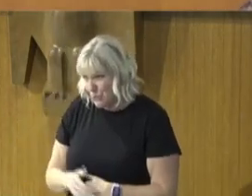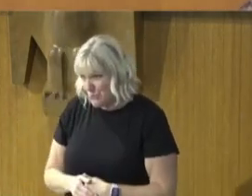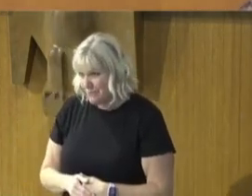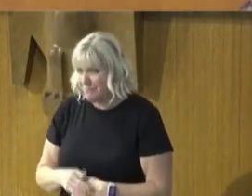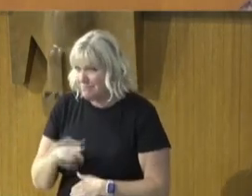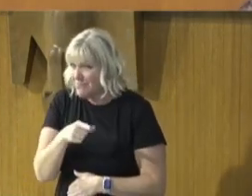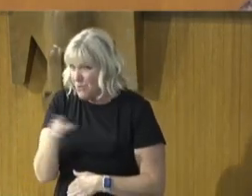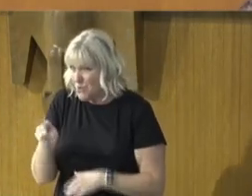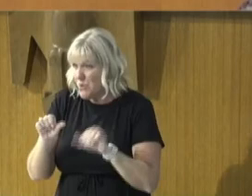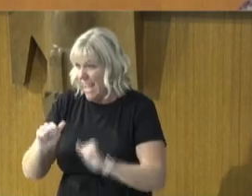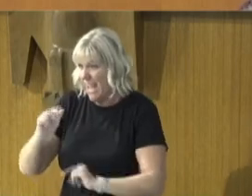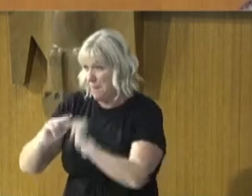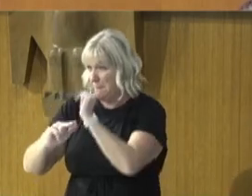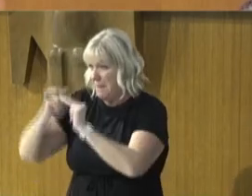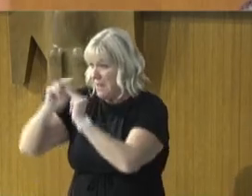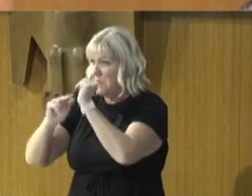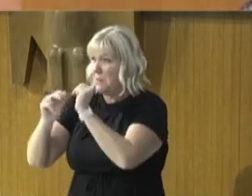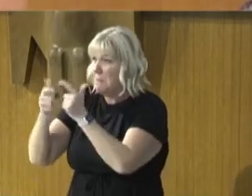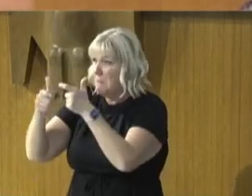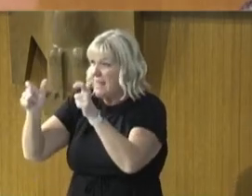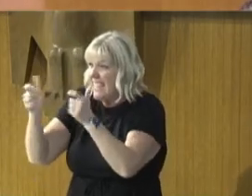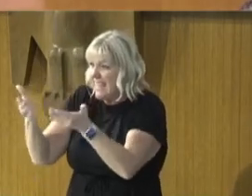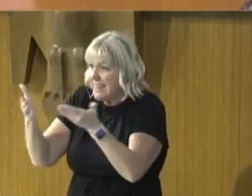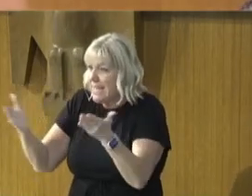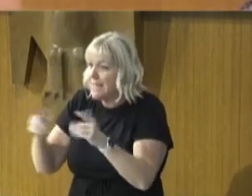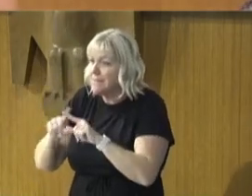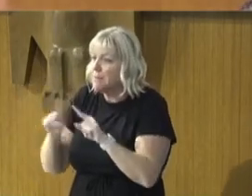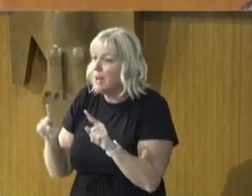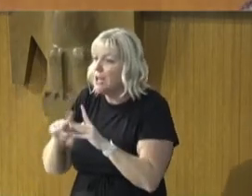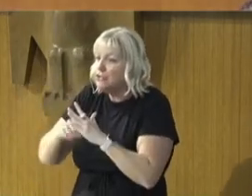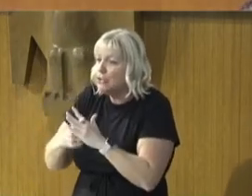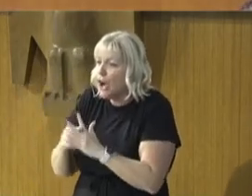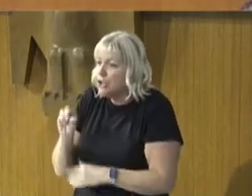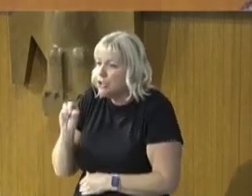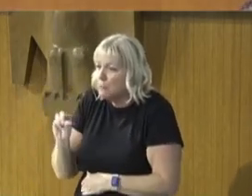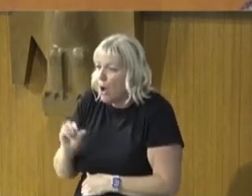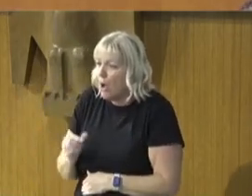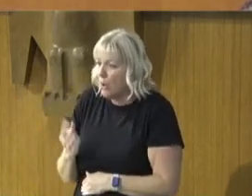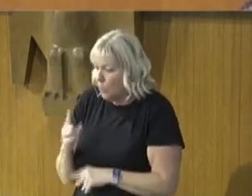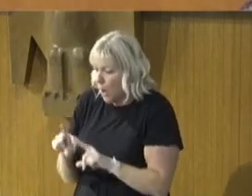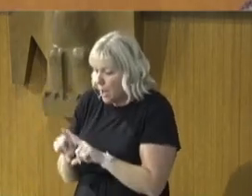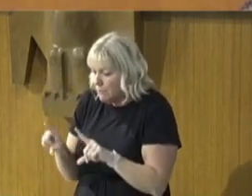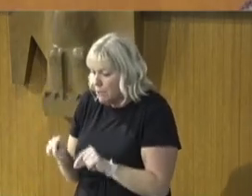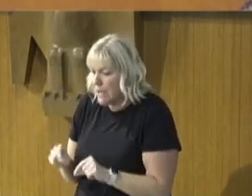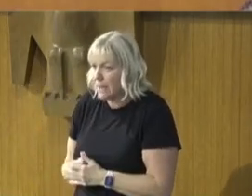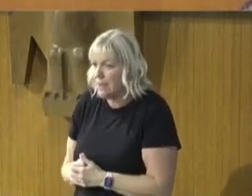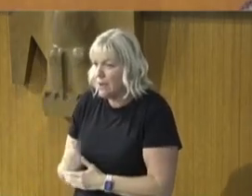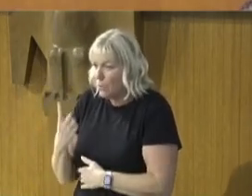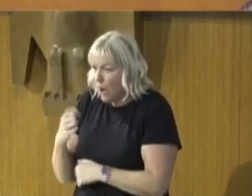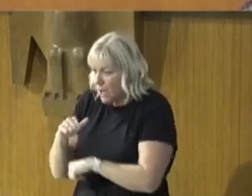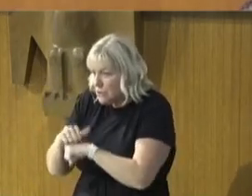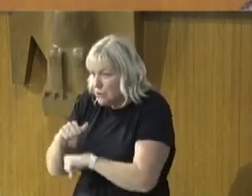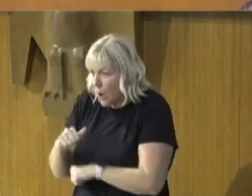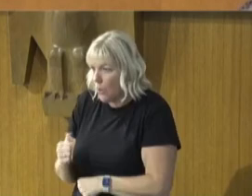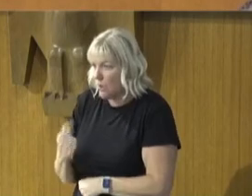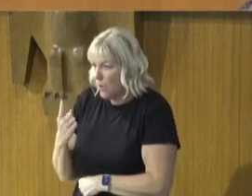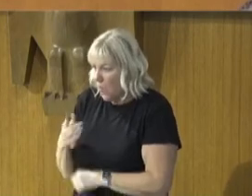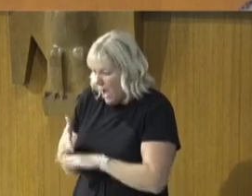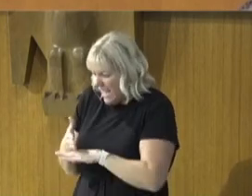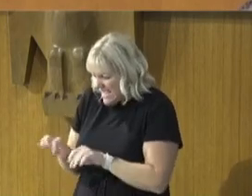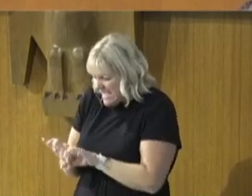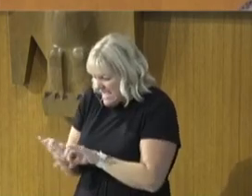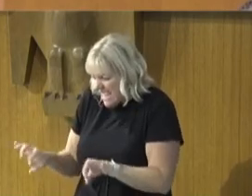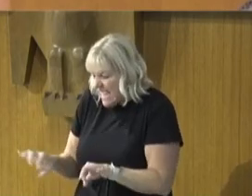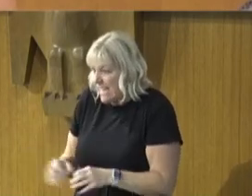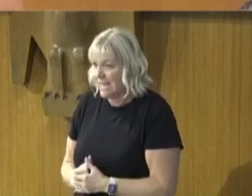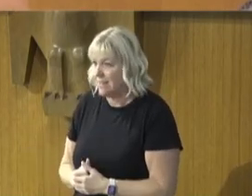things that are made brick by brick, stone by stone, stick by stick, even in the